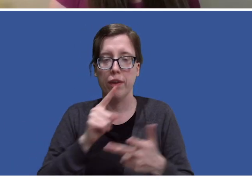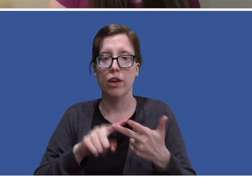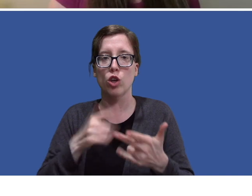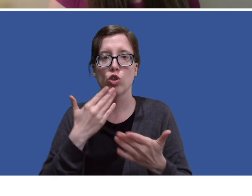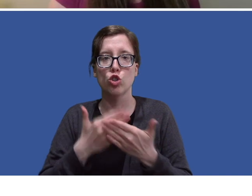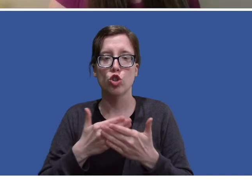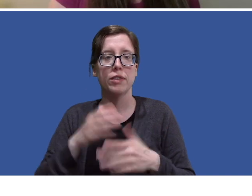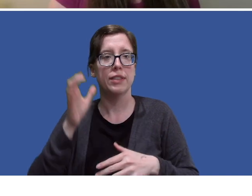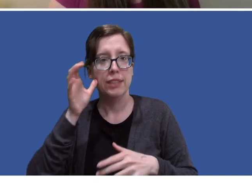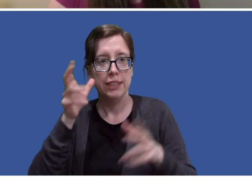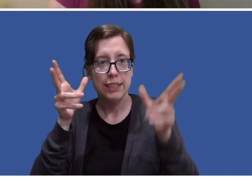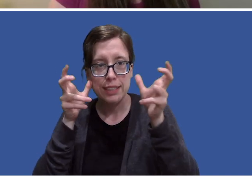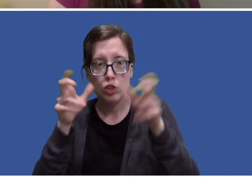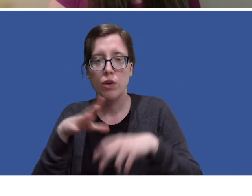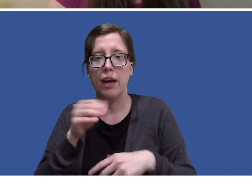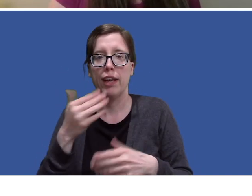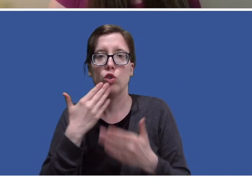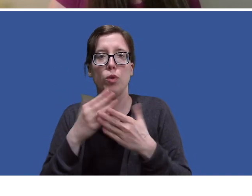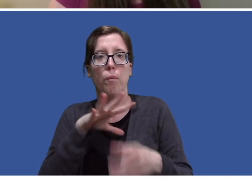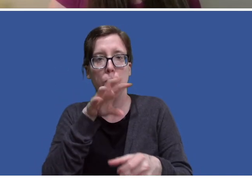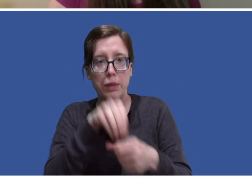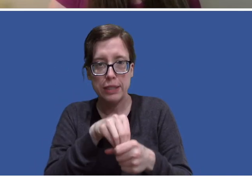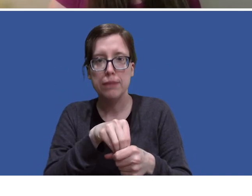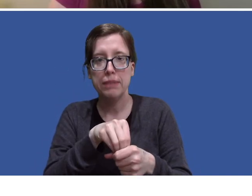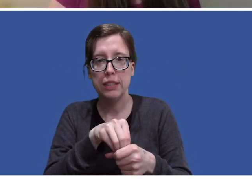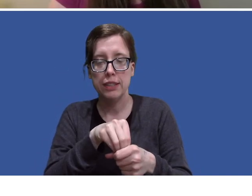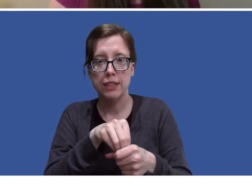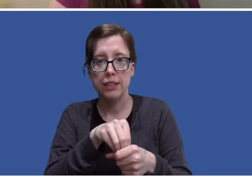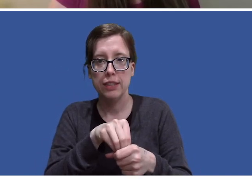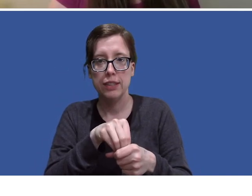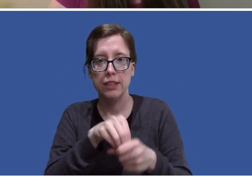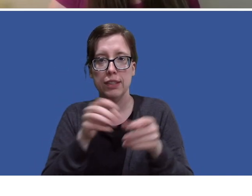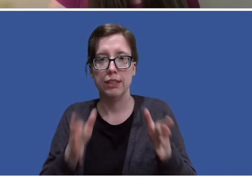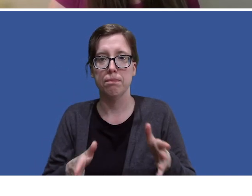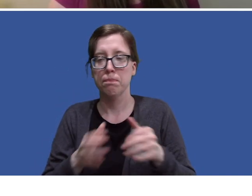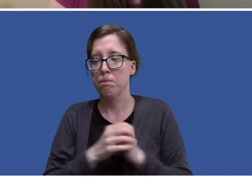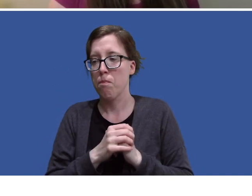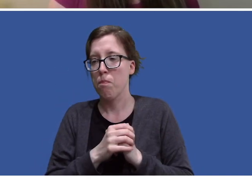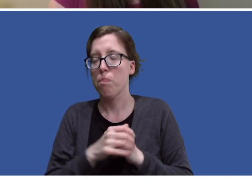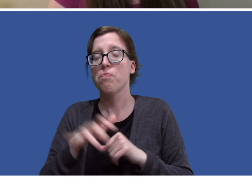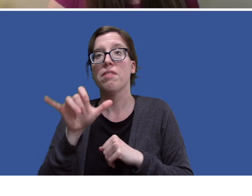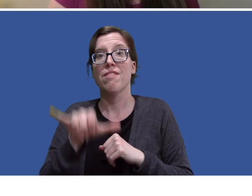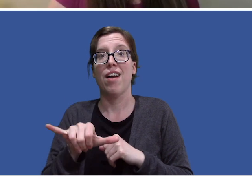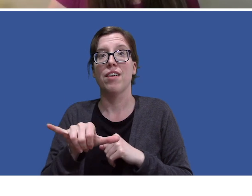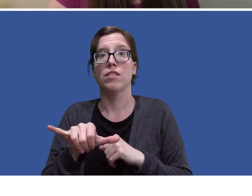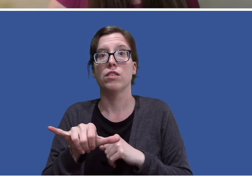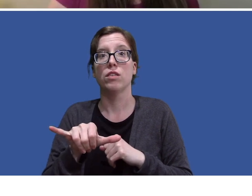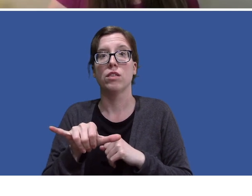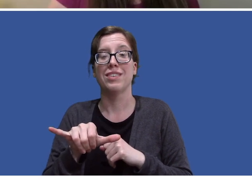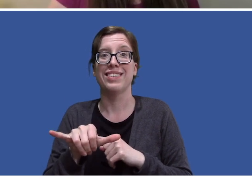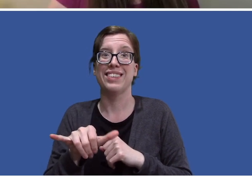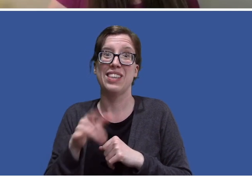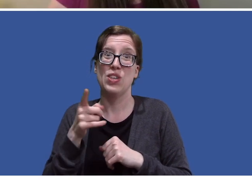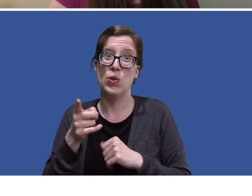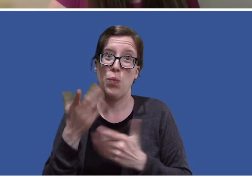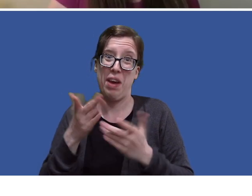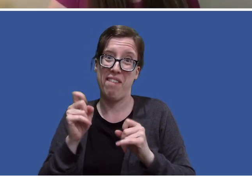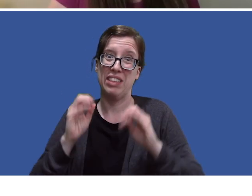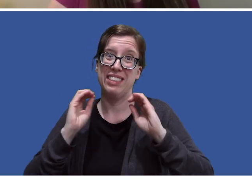You know, this is something that you might have to teach over and over and over again and practice